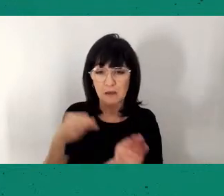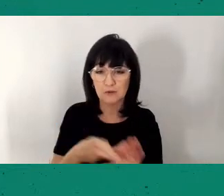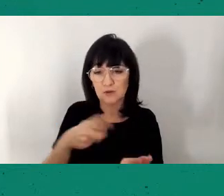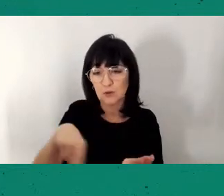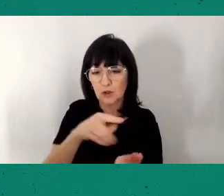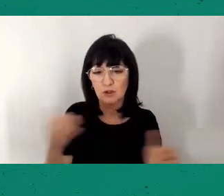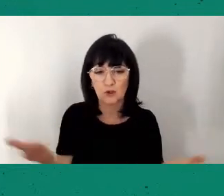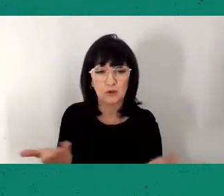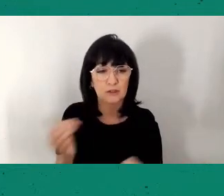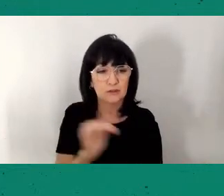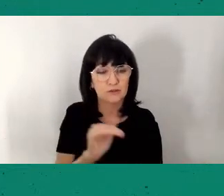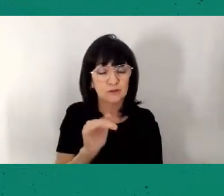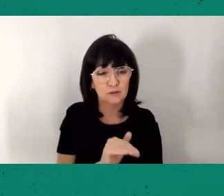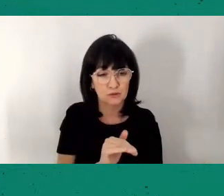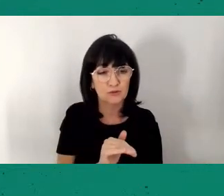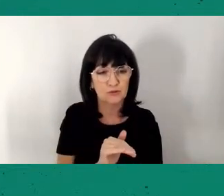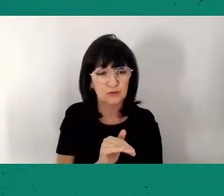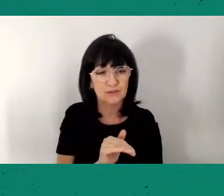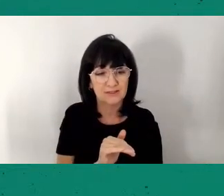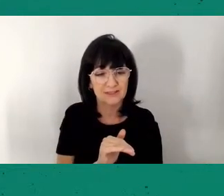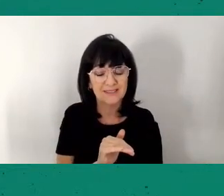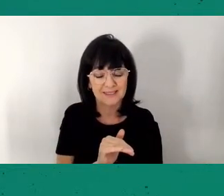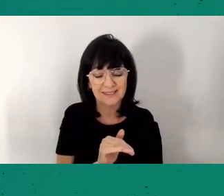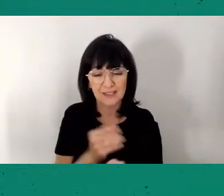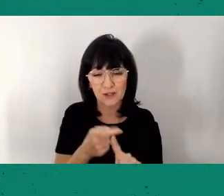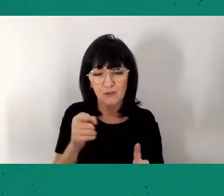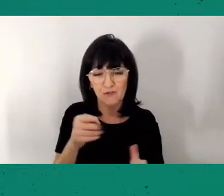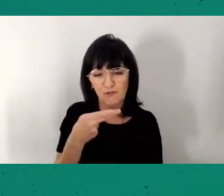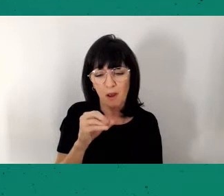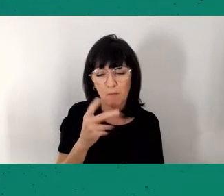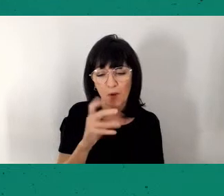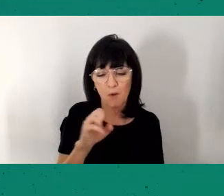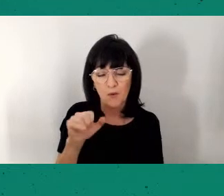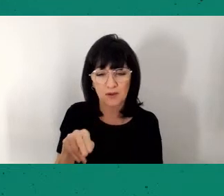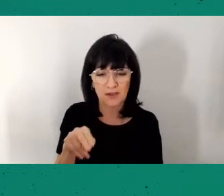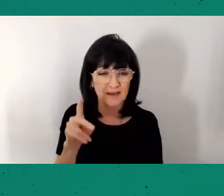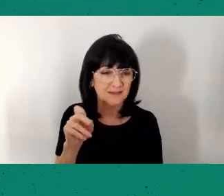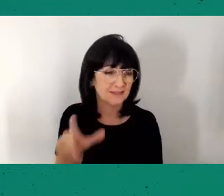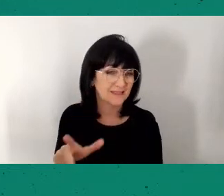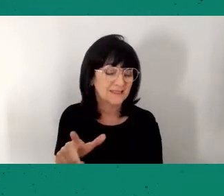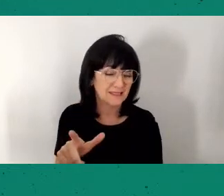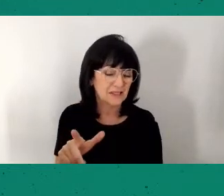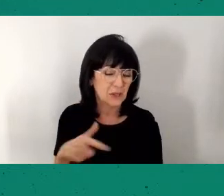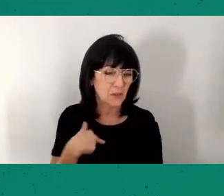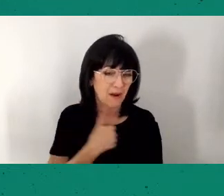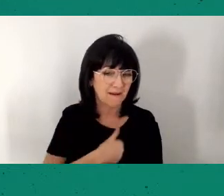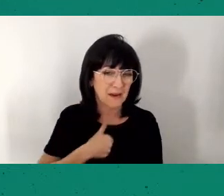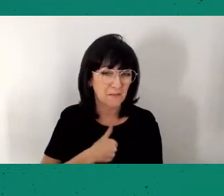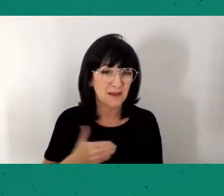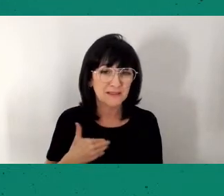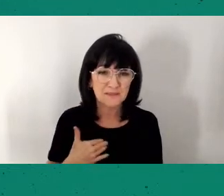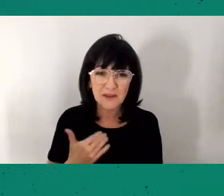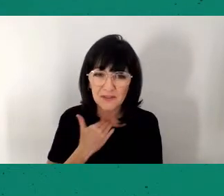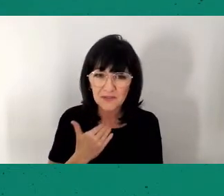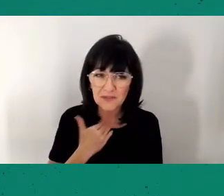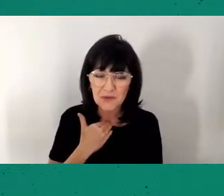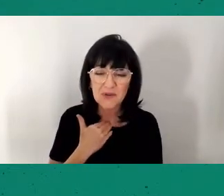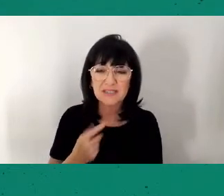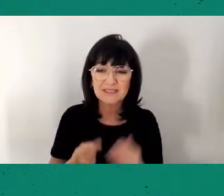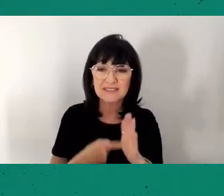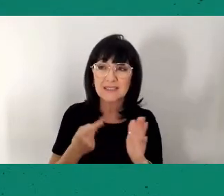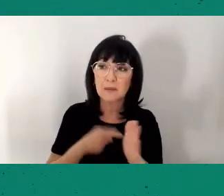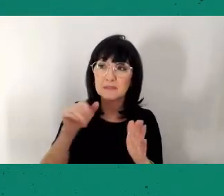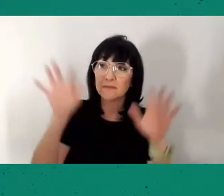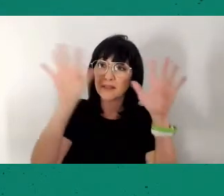do apologize for the frog in my voice. When the weather changes, sometimes it starts to drain those